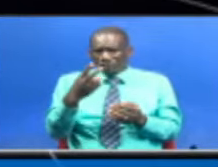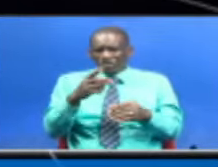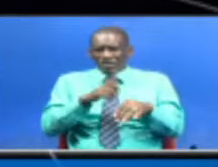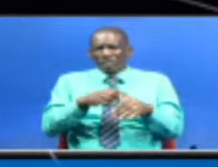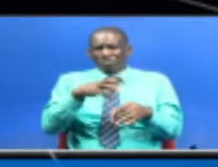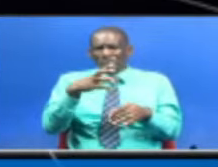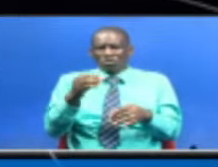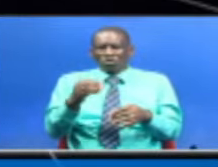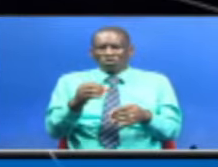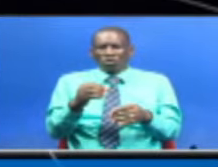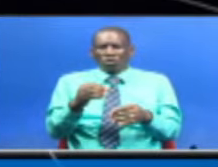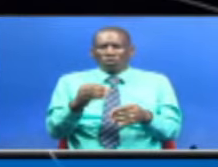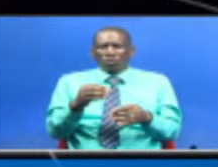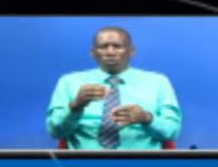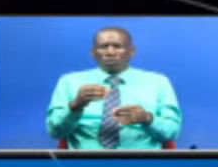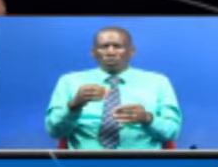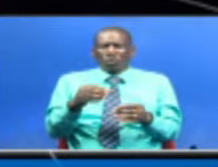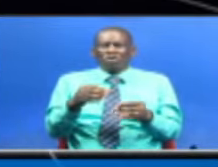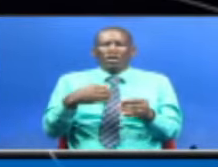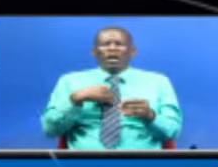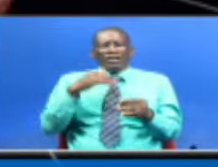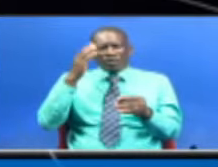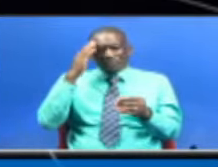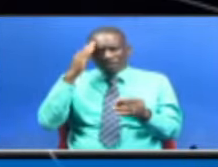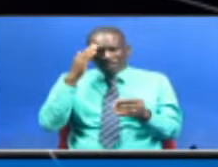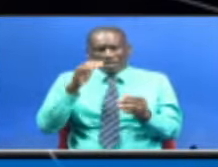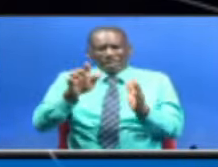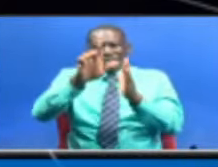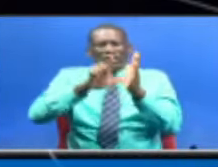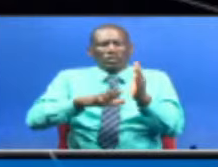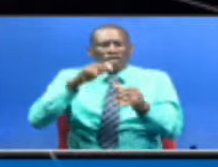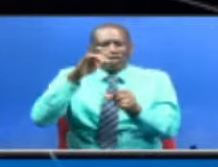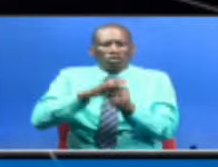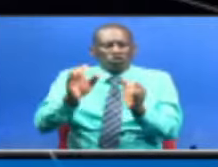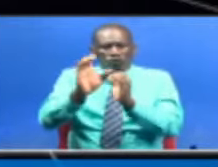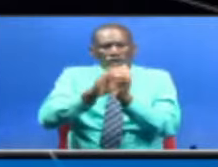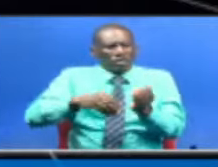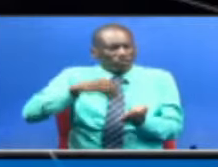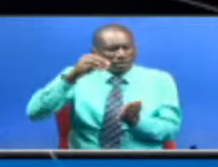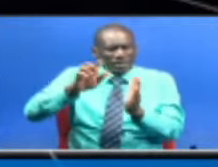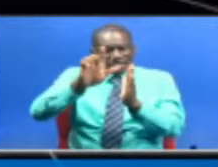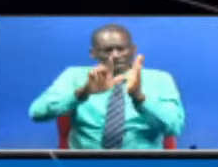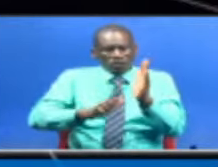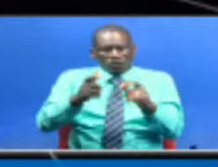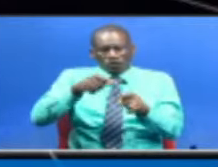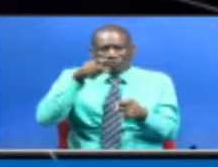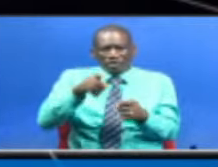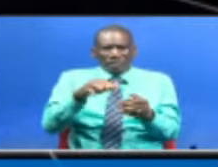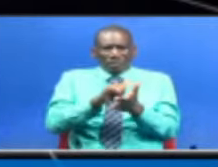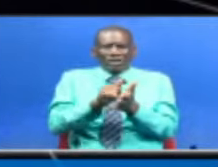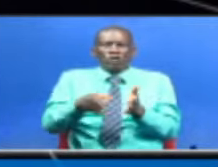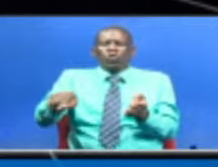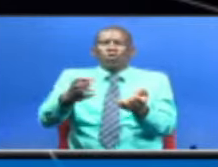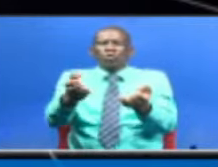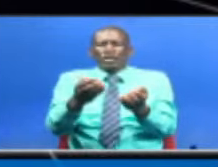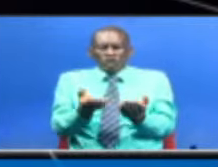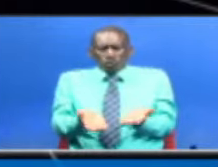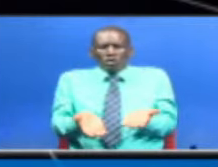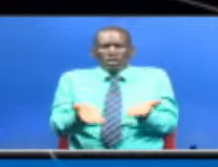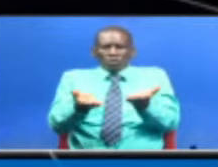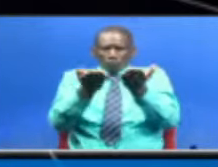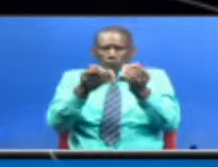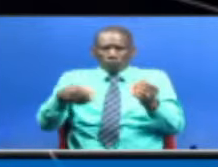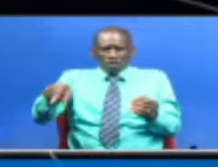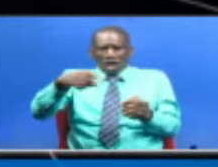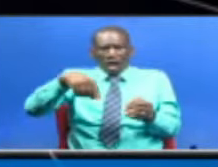grocery store. And I think the lessons a lot of countries draw from this is that we need to increase our